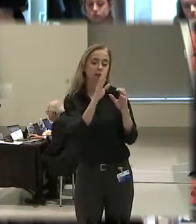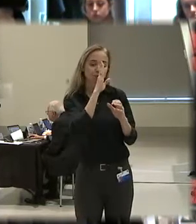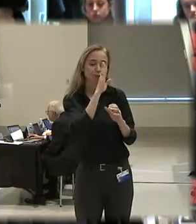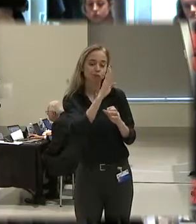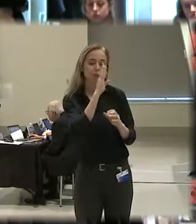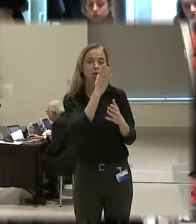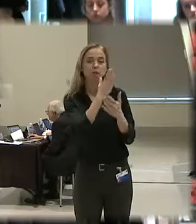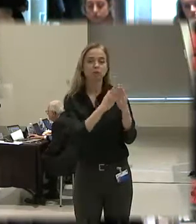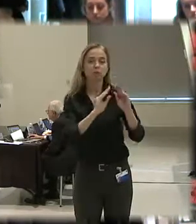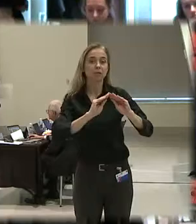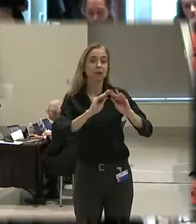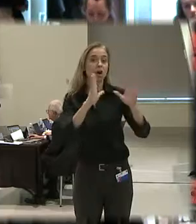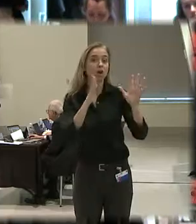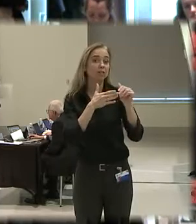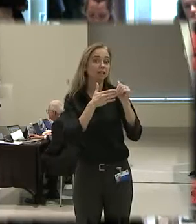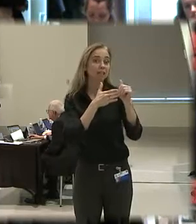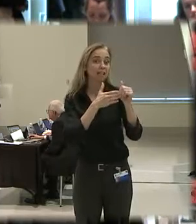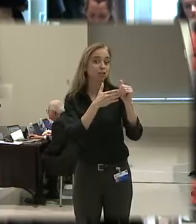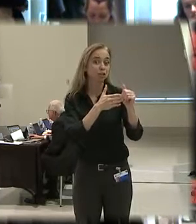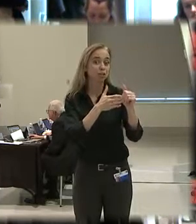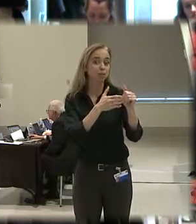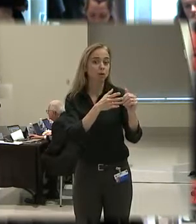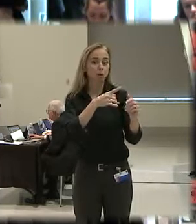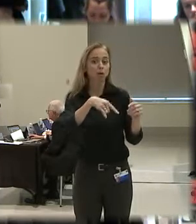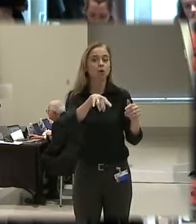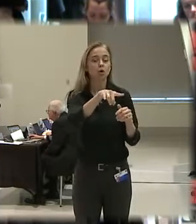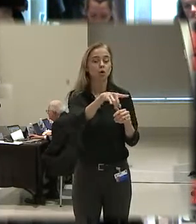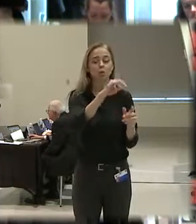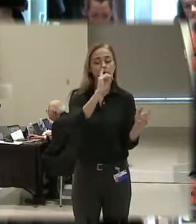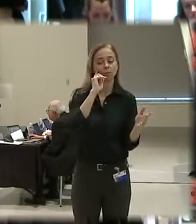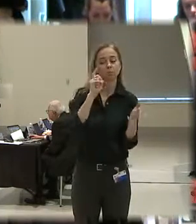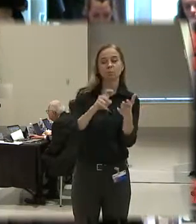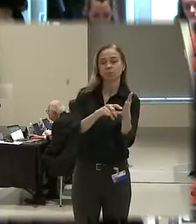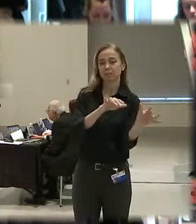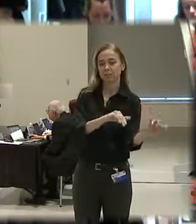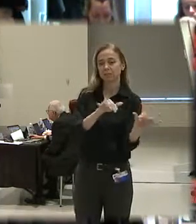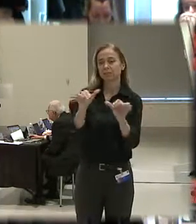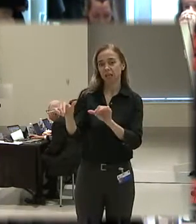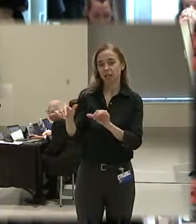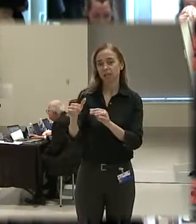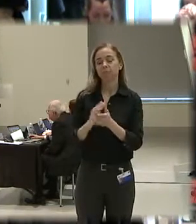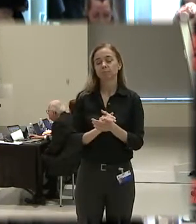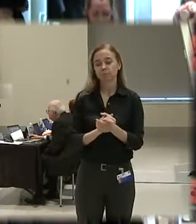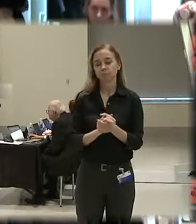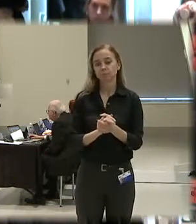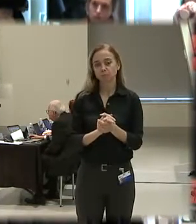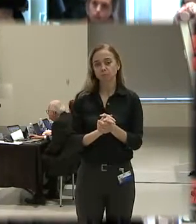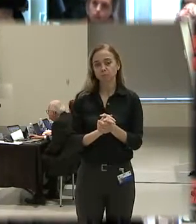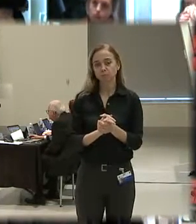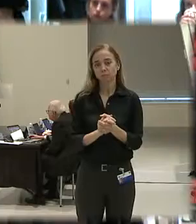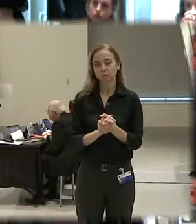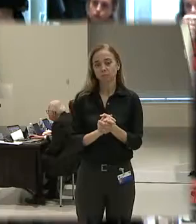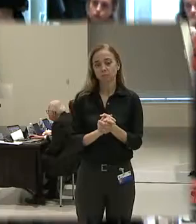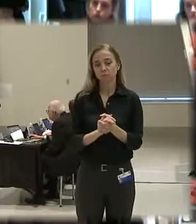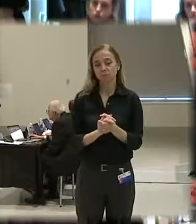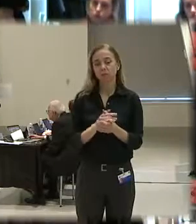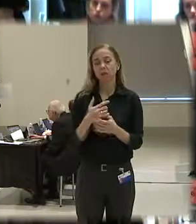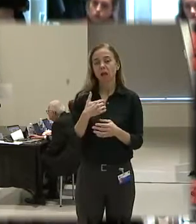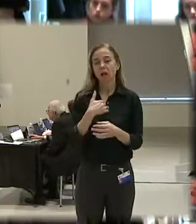obvious leadership who are probably making note of the same things. So the last march that I participated in,